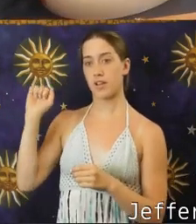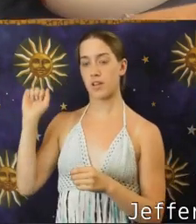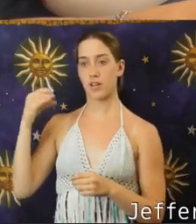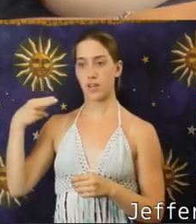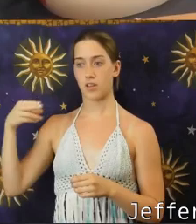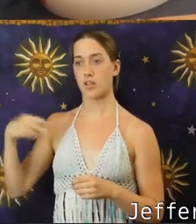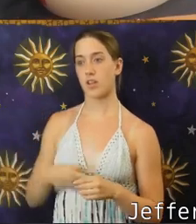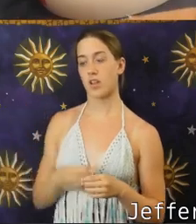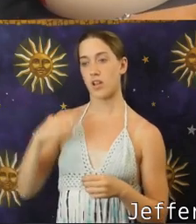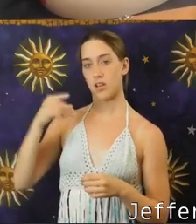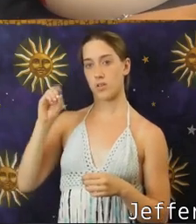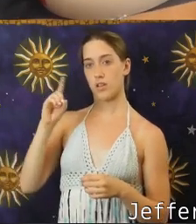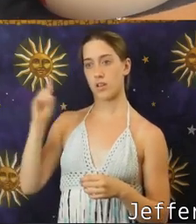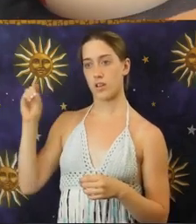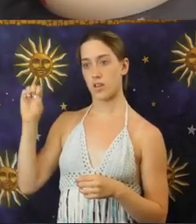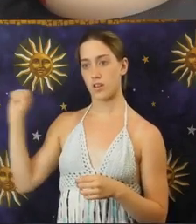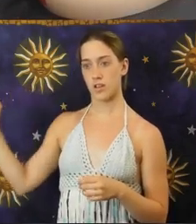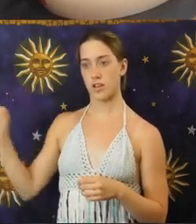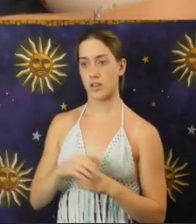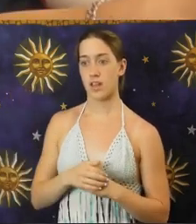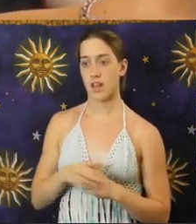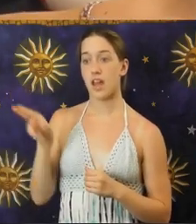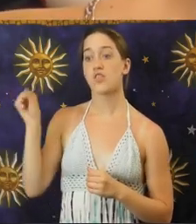Cosmetics in Peach Goddess.